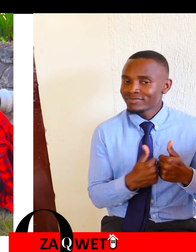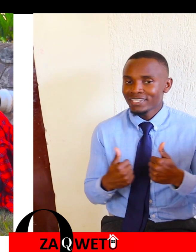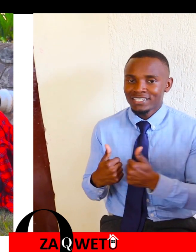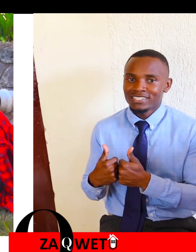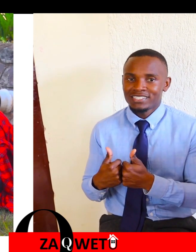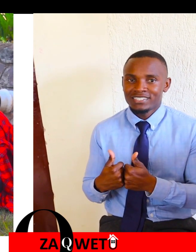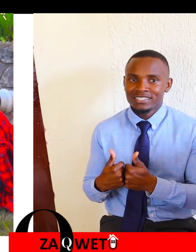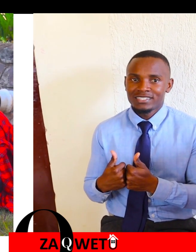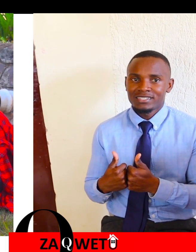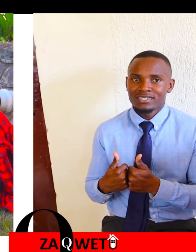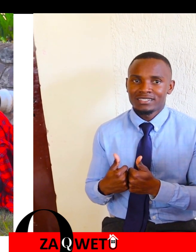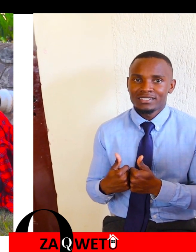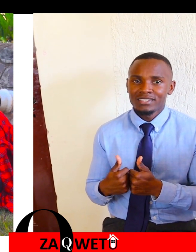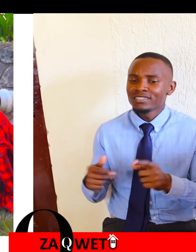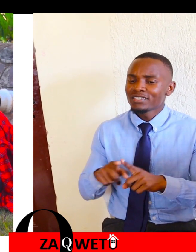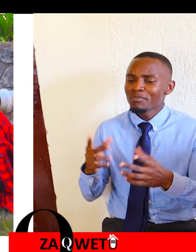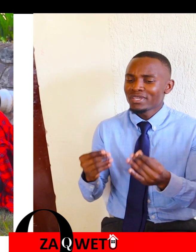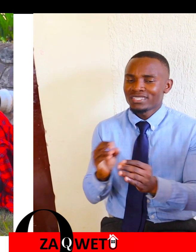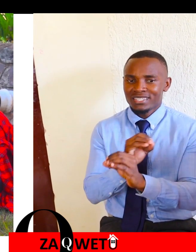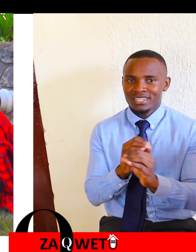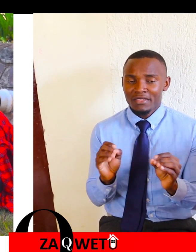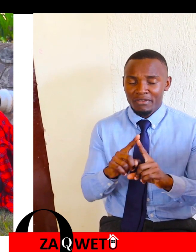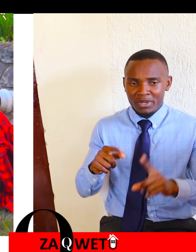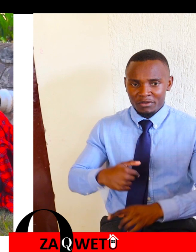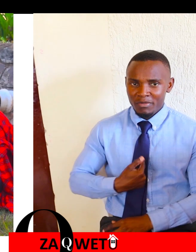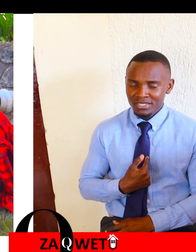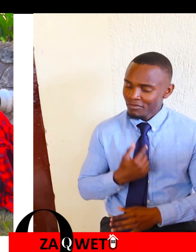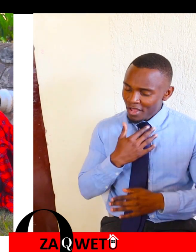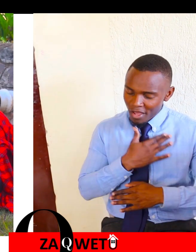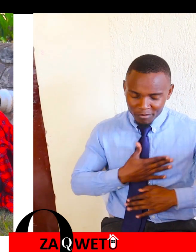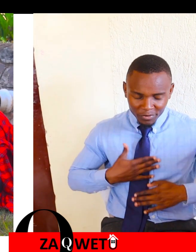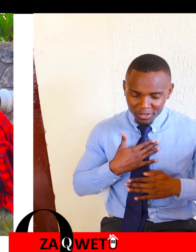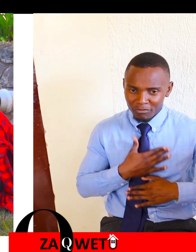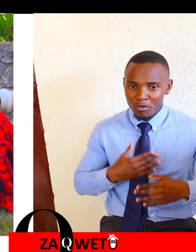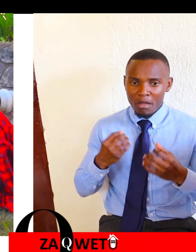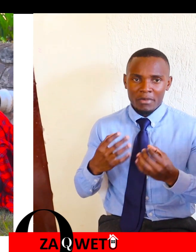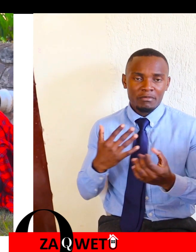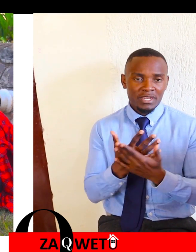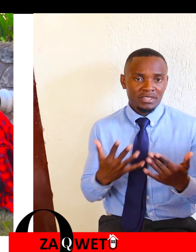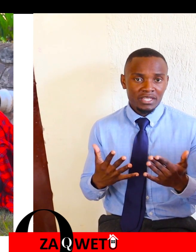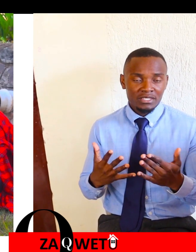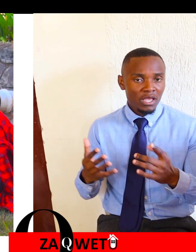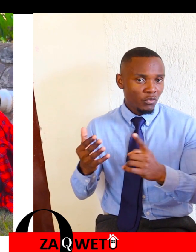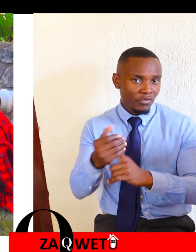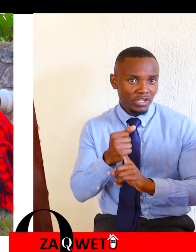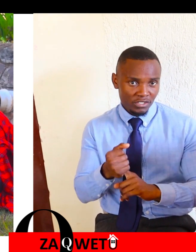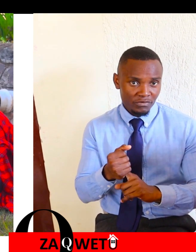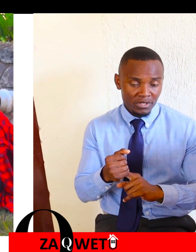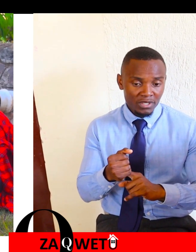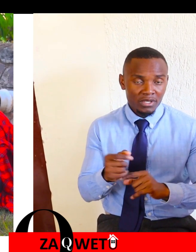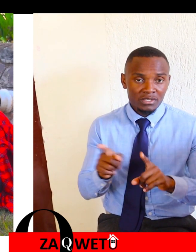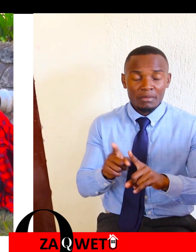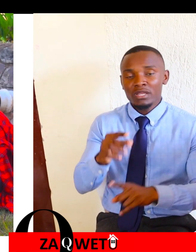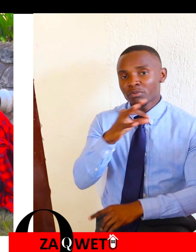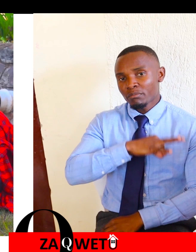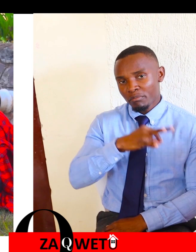it's been a juggle and not talk in the park. But I'm grateful. There's so many strides of